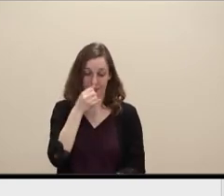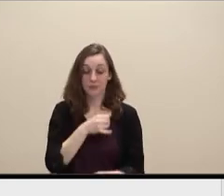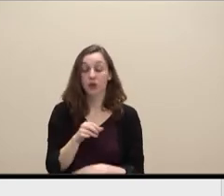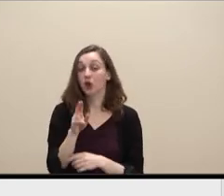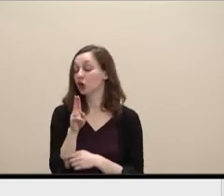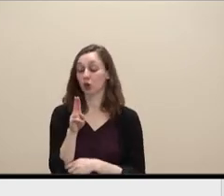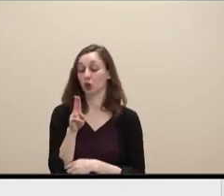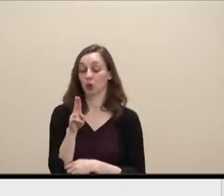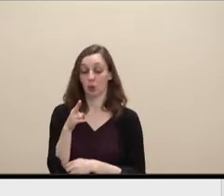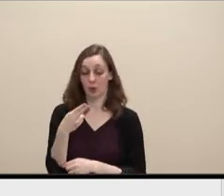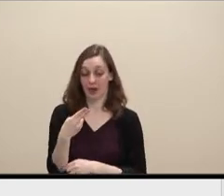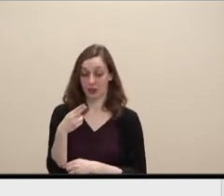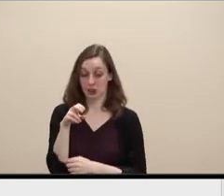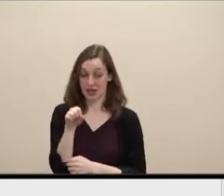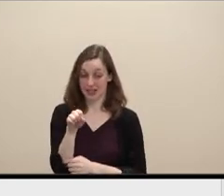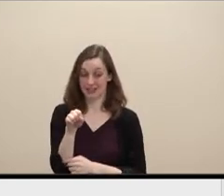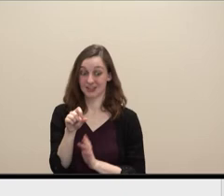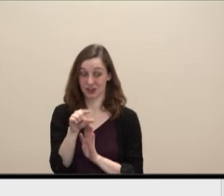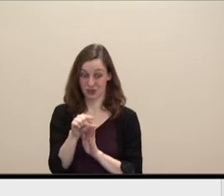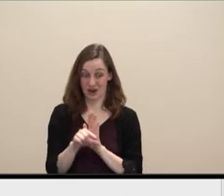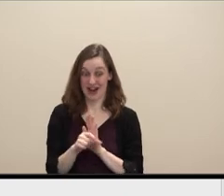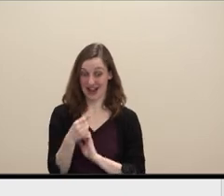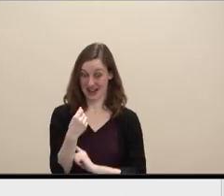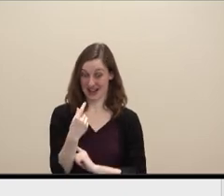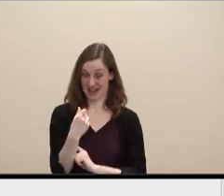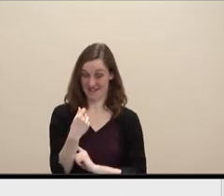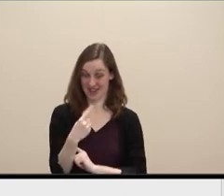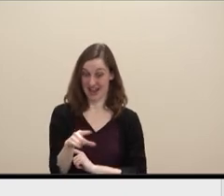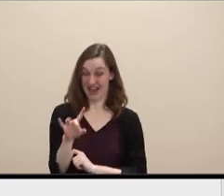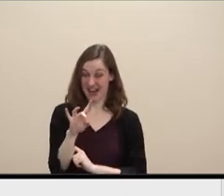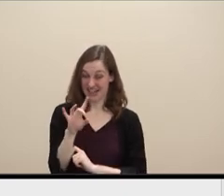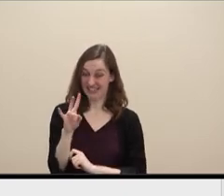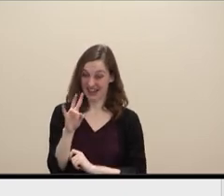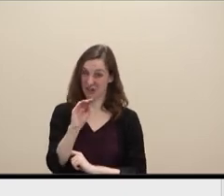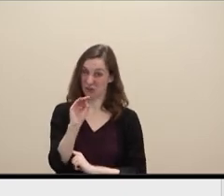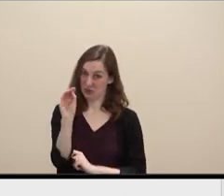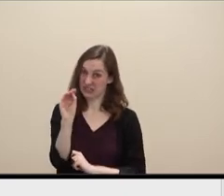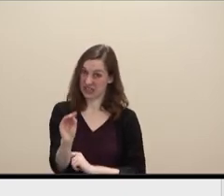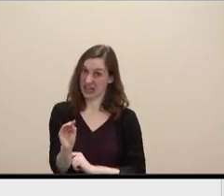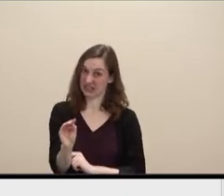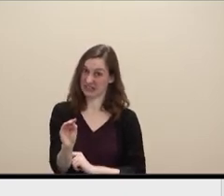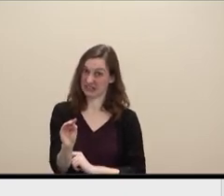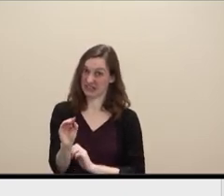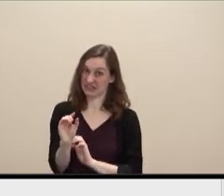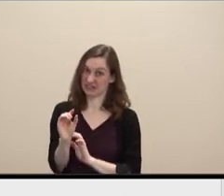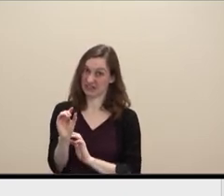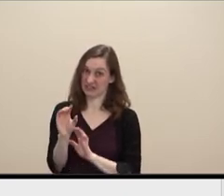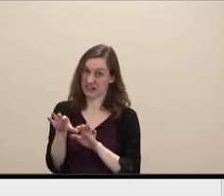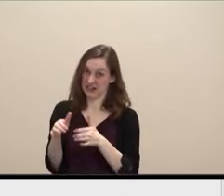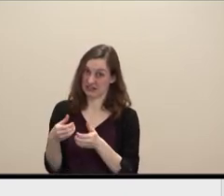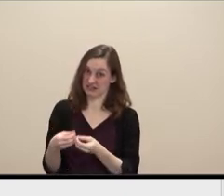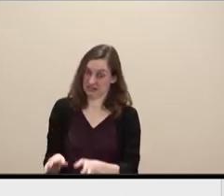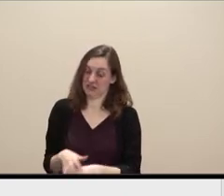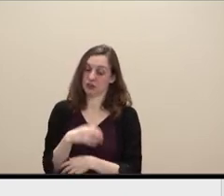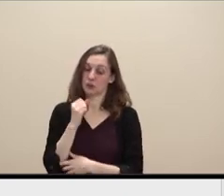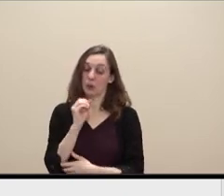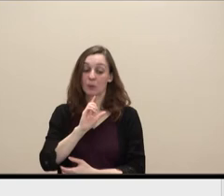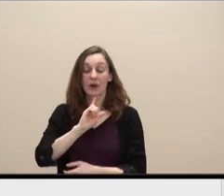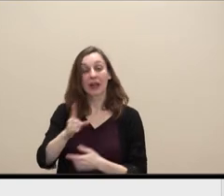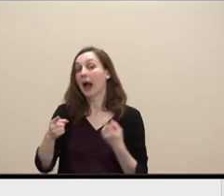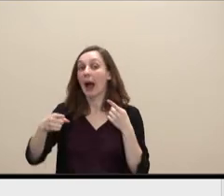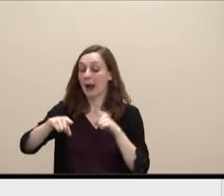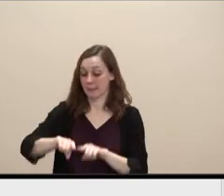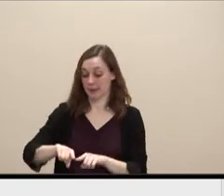11, 80% of the credits were lost from the class of 2022. So something that's happening in the background is a lot of our juniors and